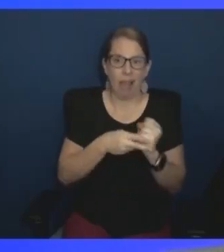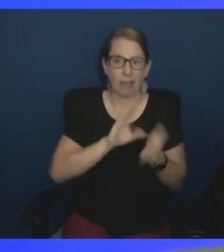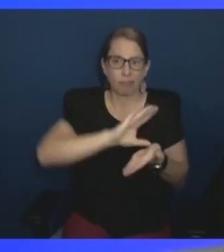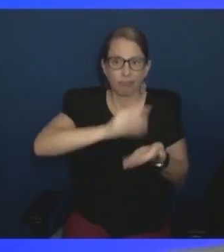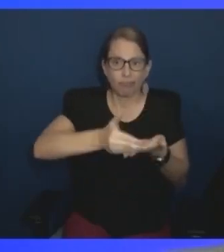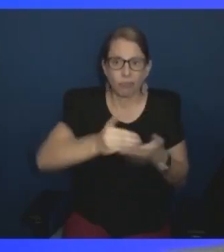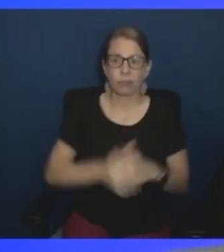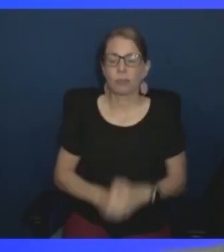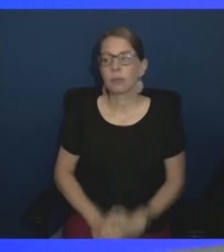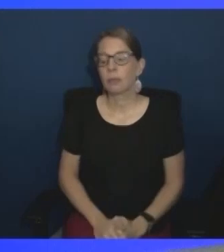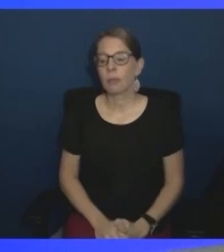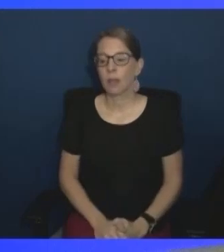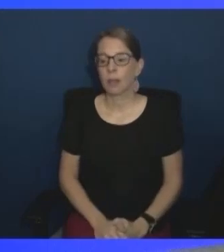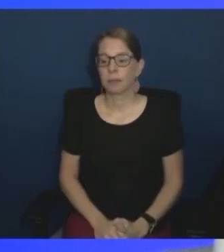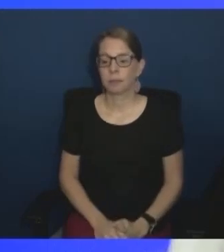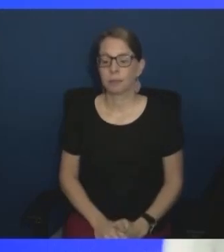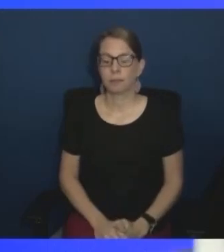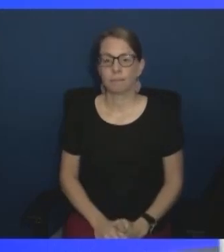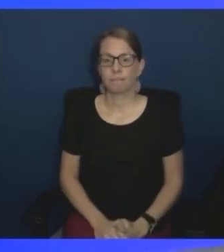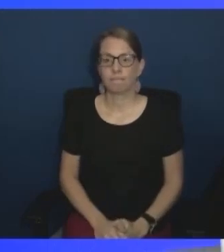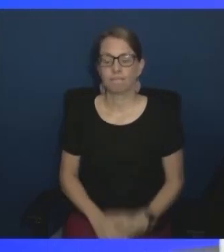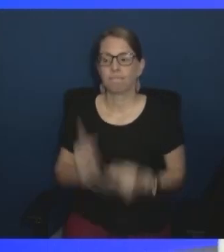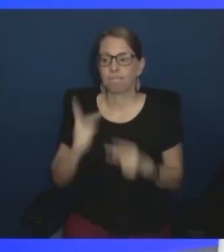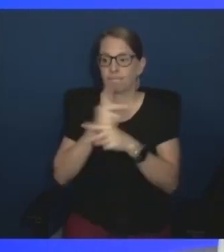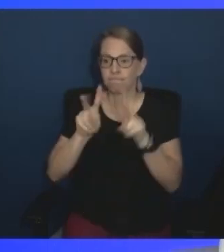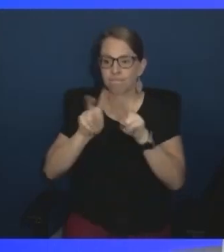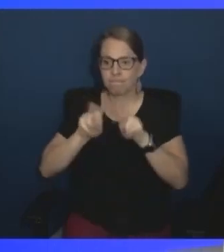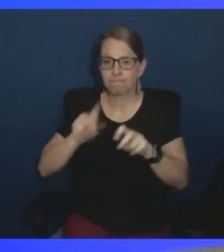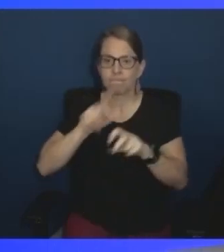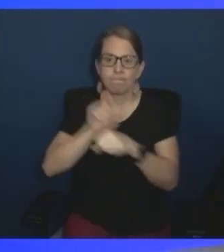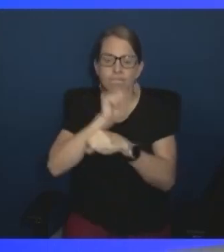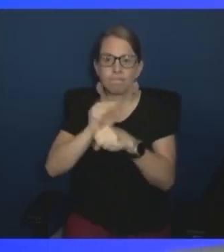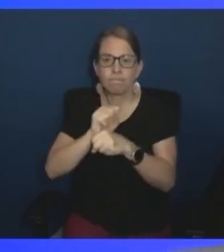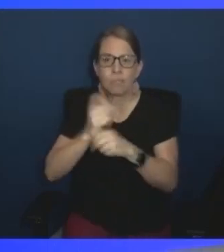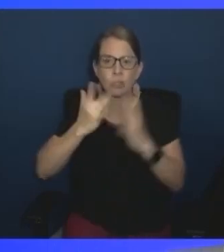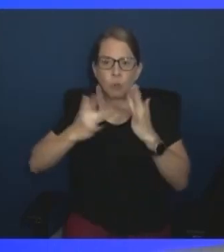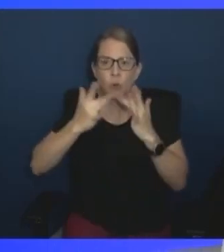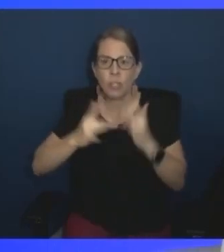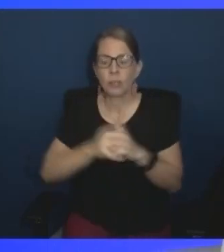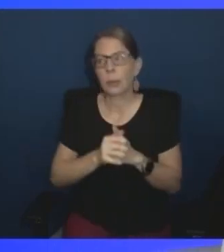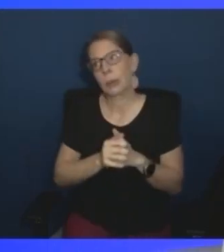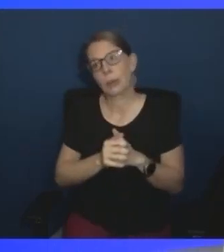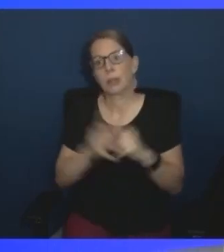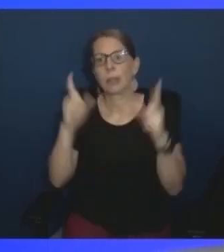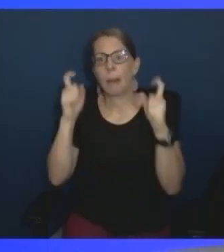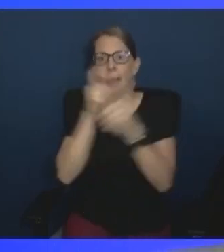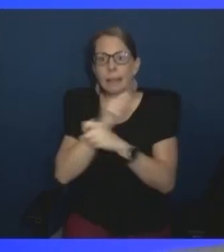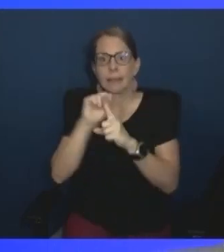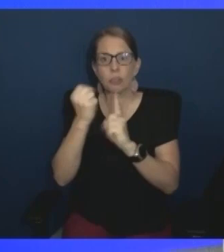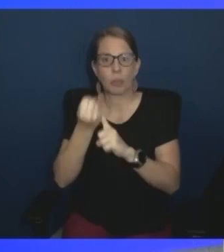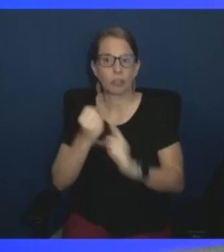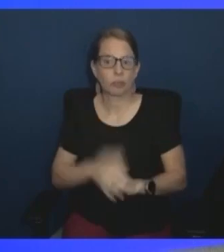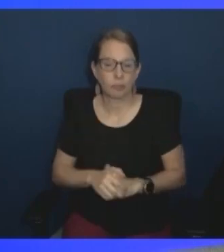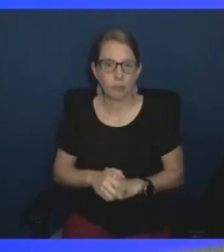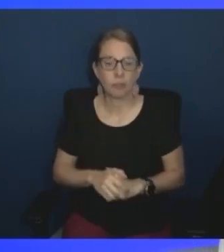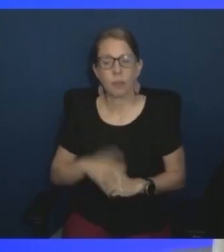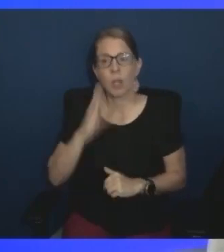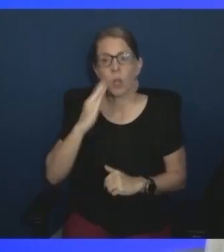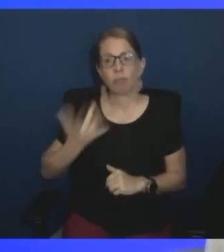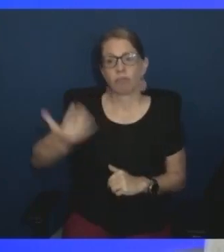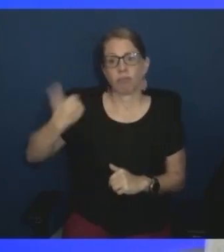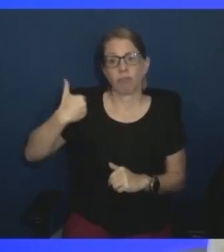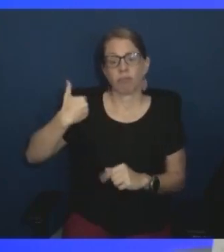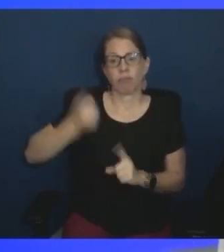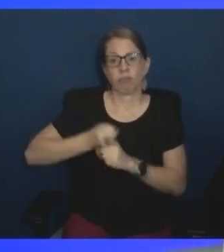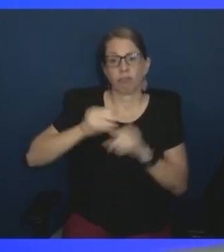navigating real and potential shortages is a really complex situation. We know early in the pandemic we saw a lot of